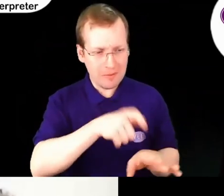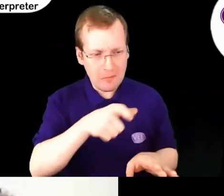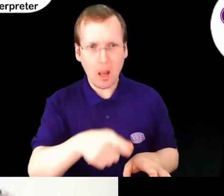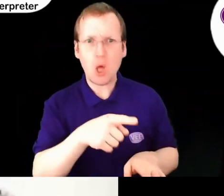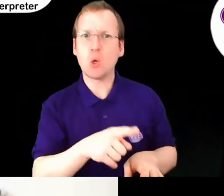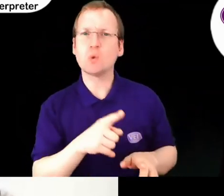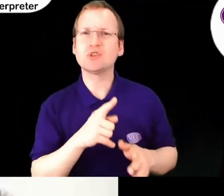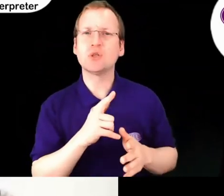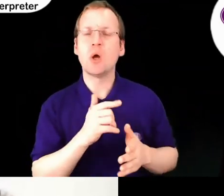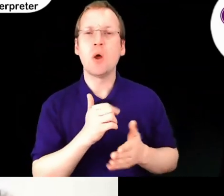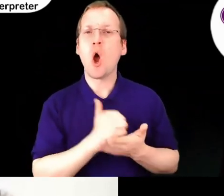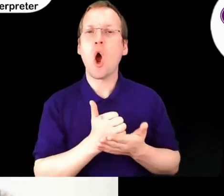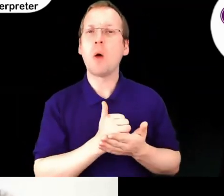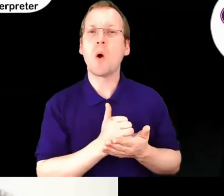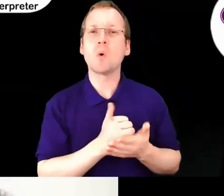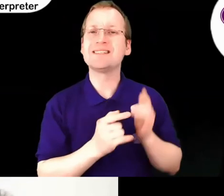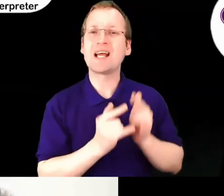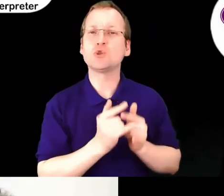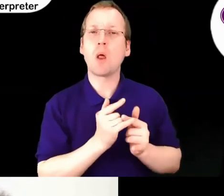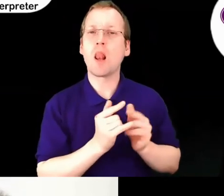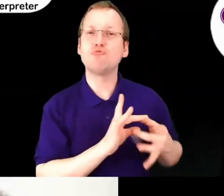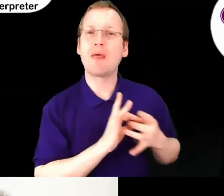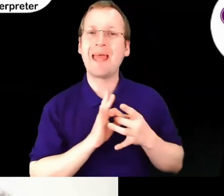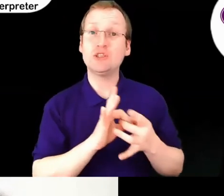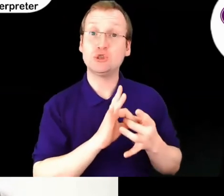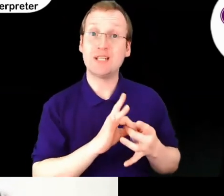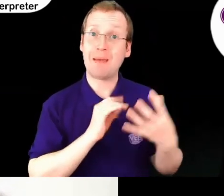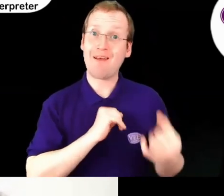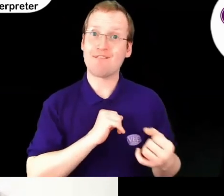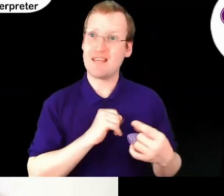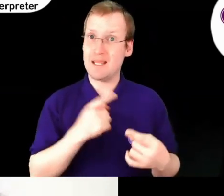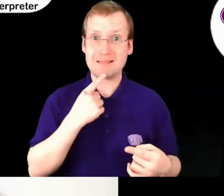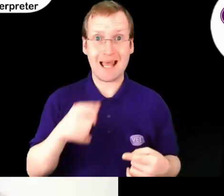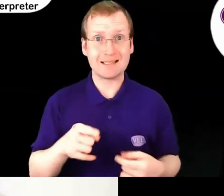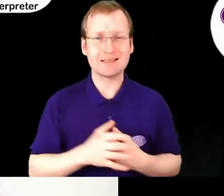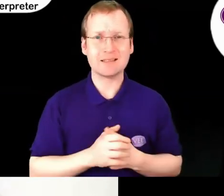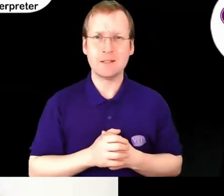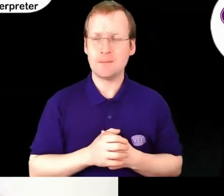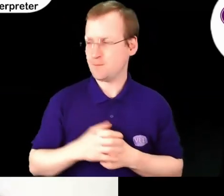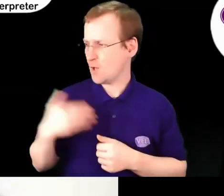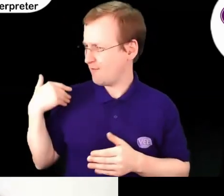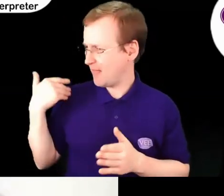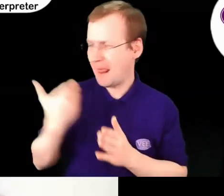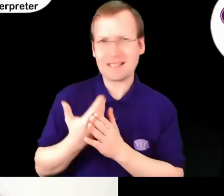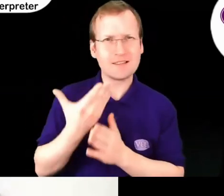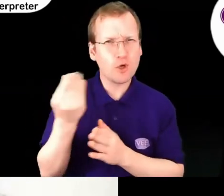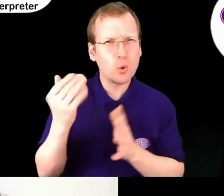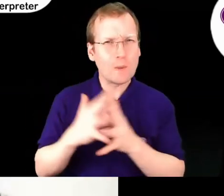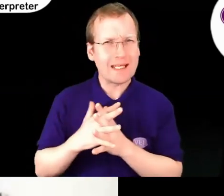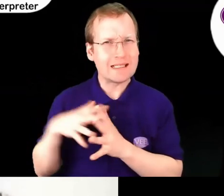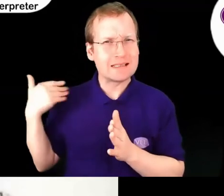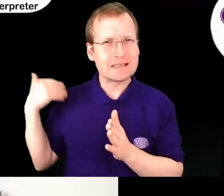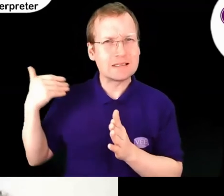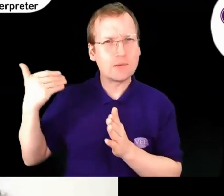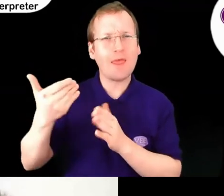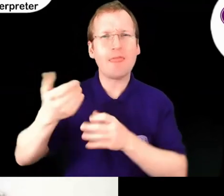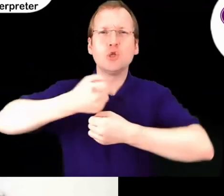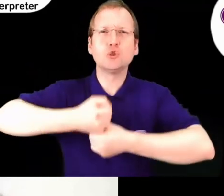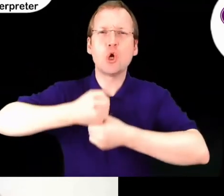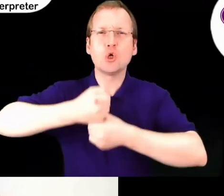homosexual relationship. Now, over the last 2 or 3 weeks, in different contexts within churches